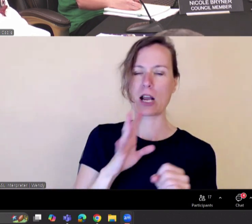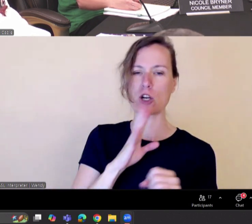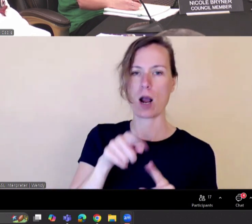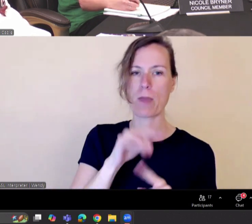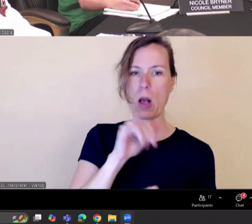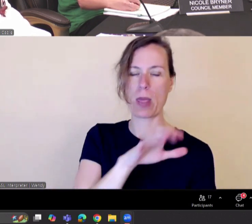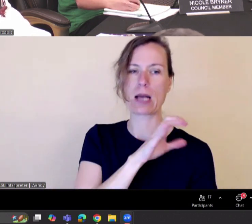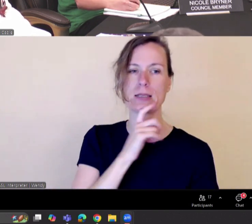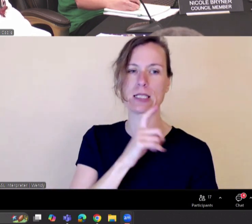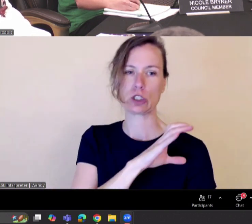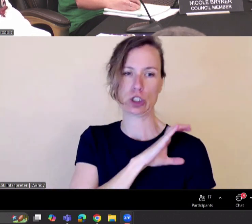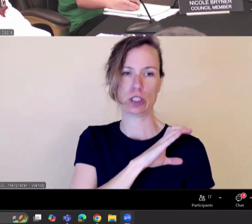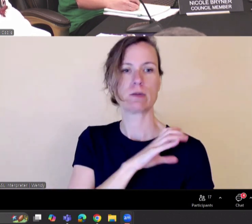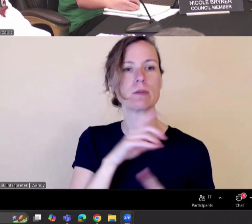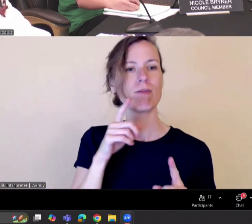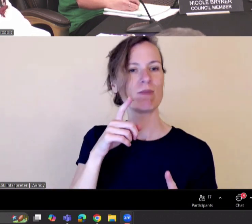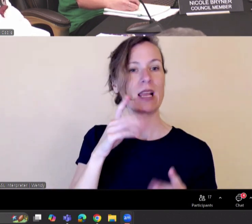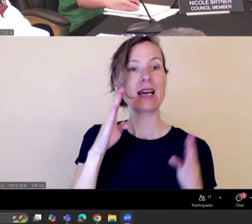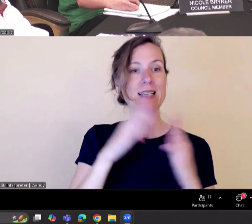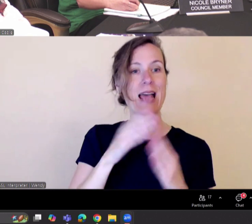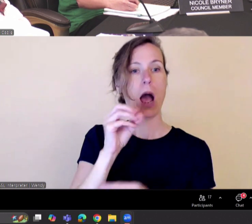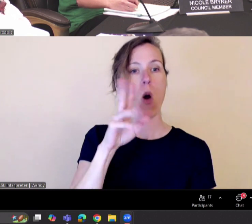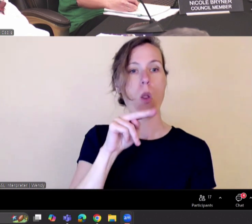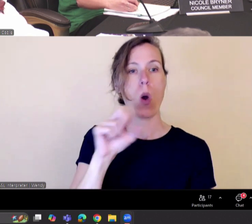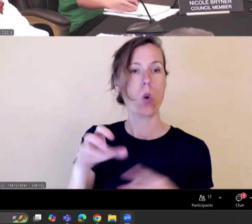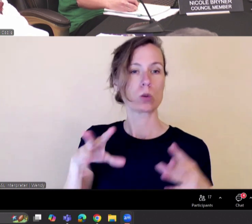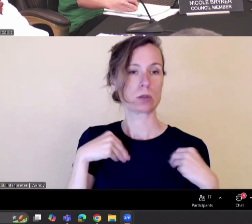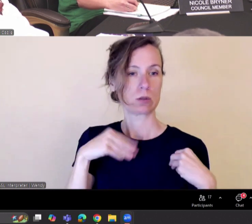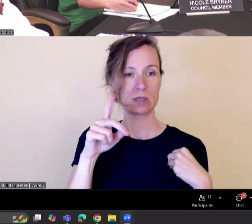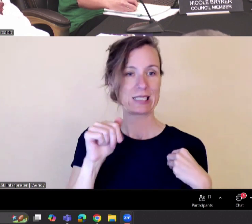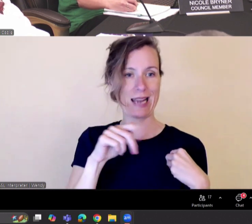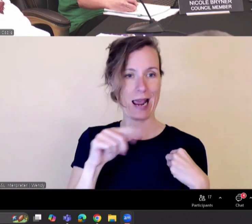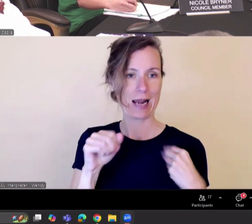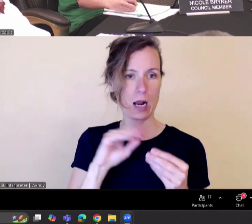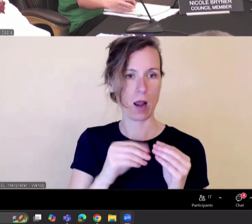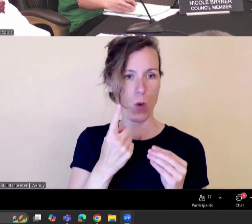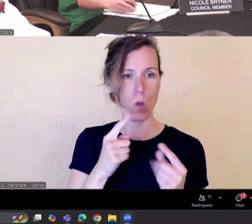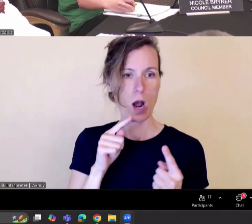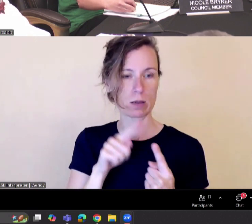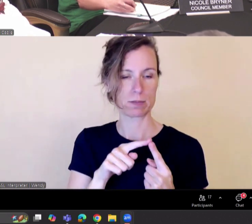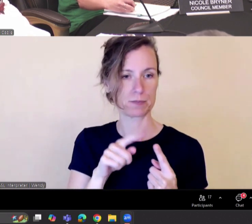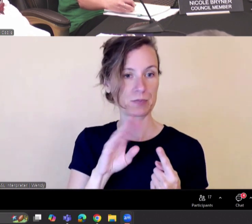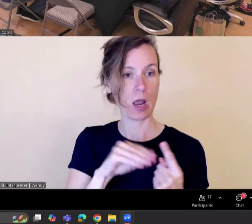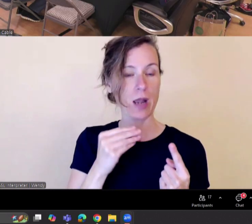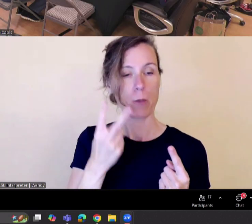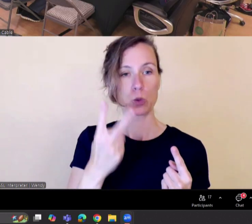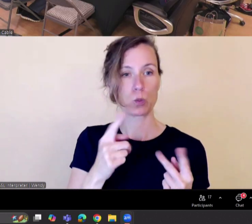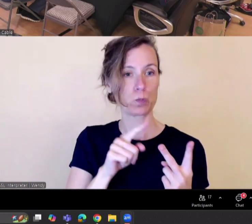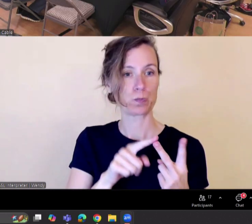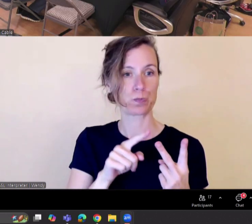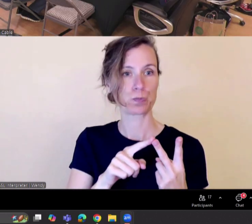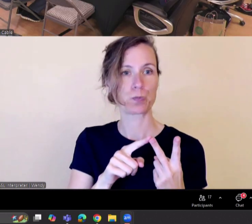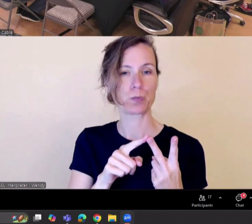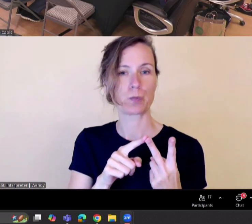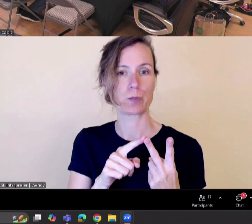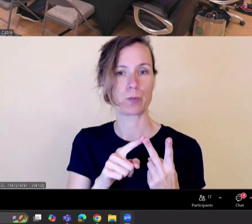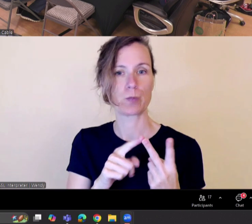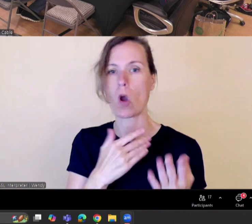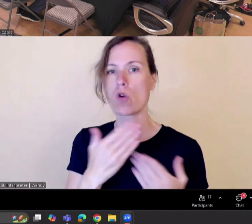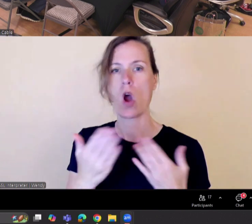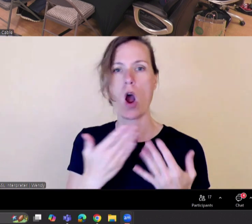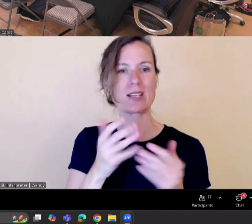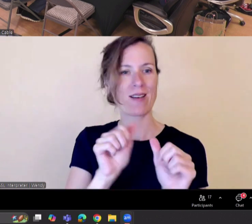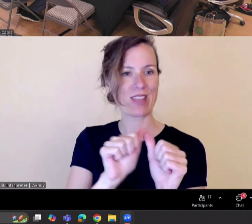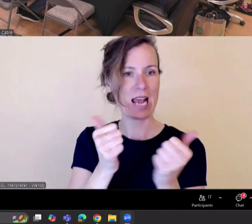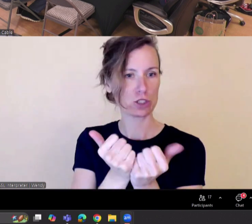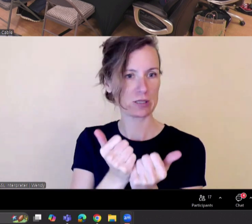Number one. Number two, if regardless of what agency they would, if they had a